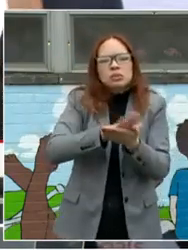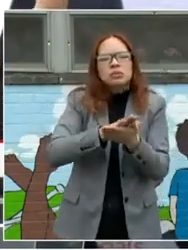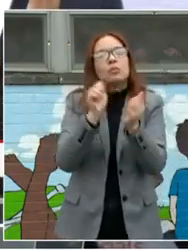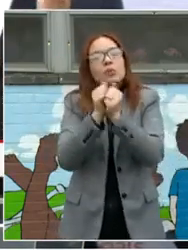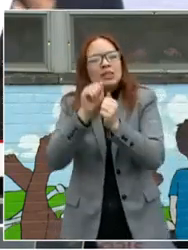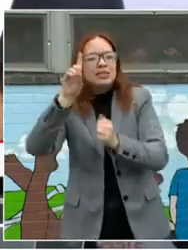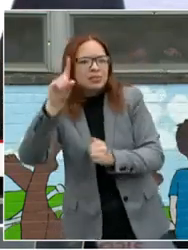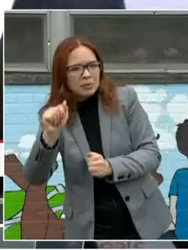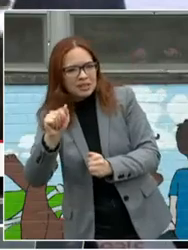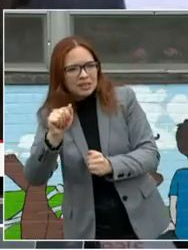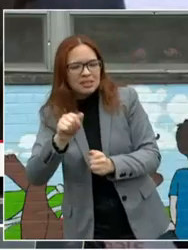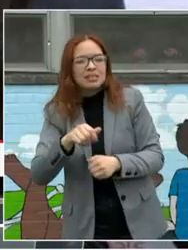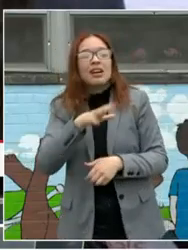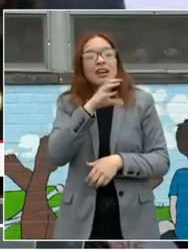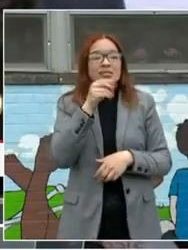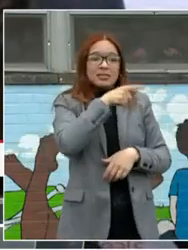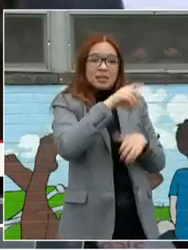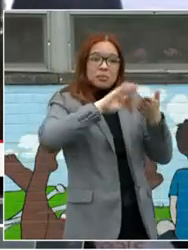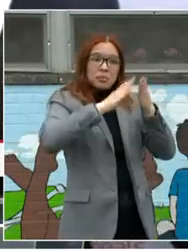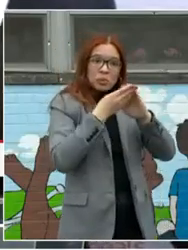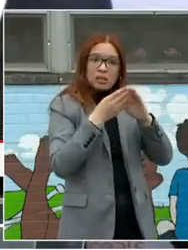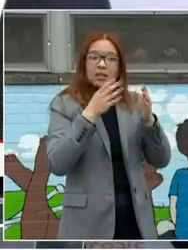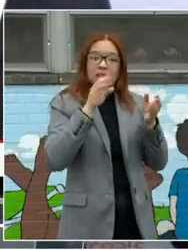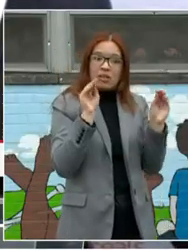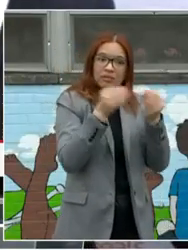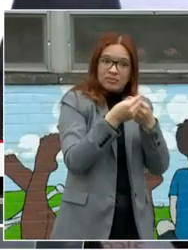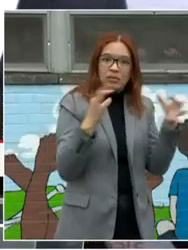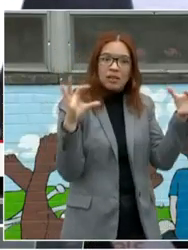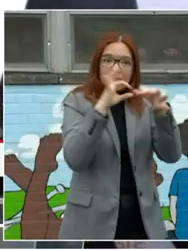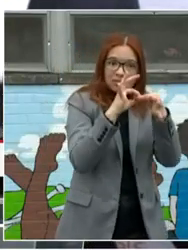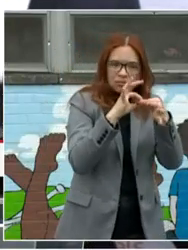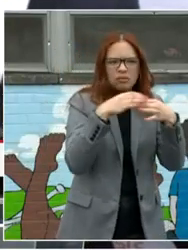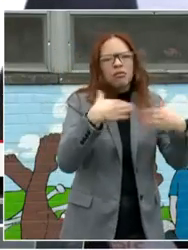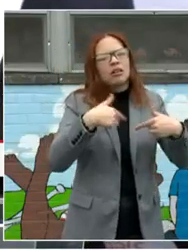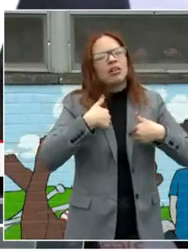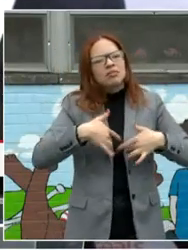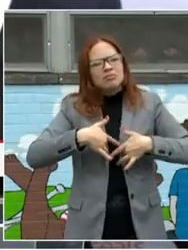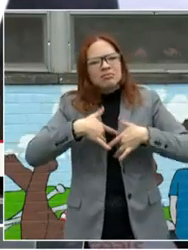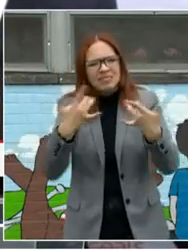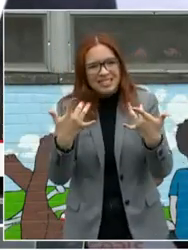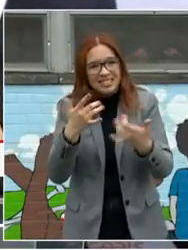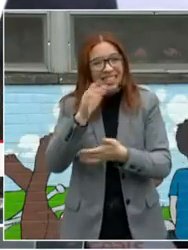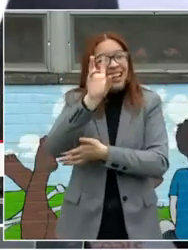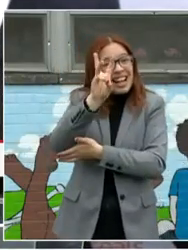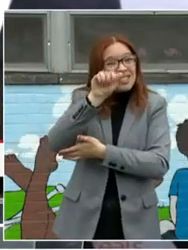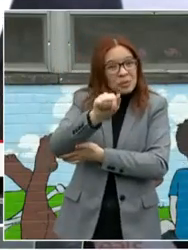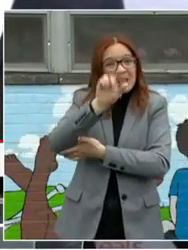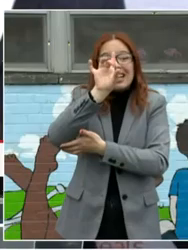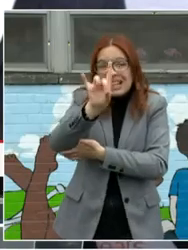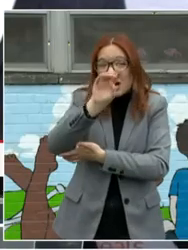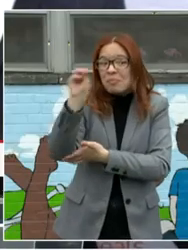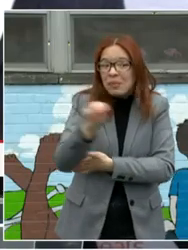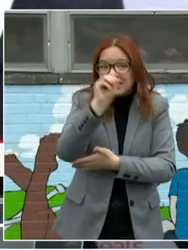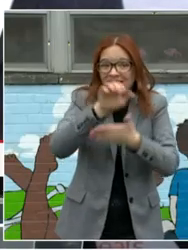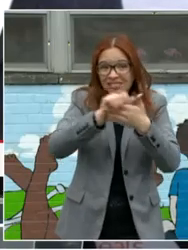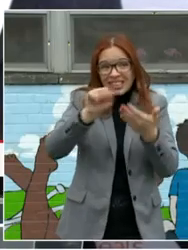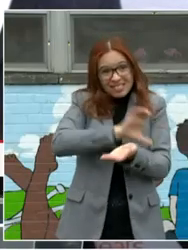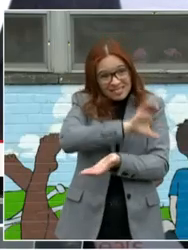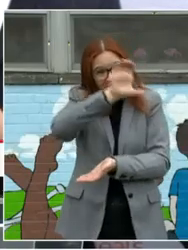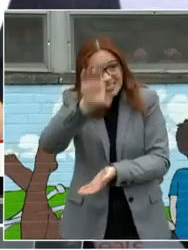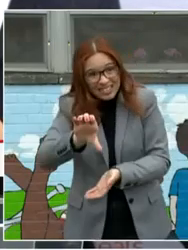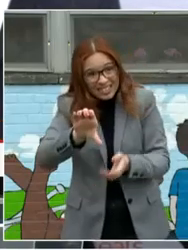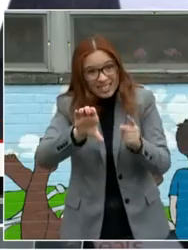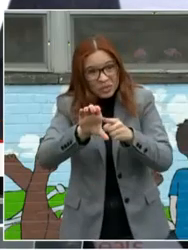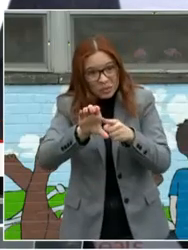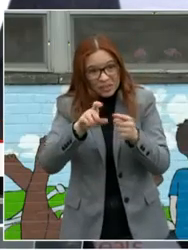if you cannot tell from my excitement, really, really thrilled to have the $6.8 million investment. We in the team at OSSI have been working on this for some time,